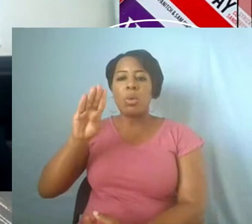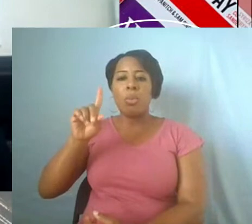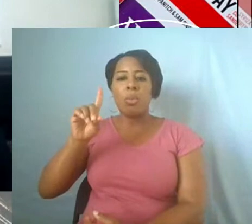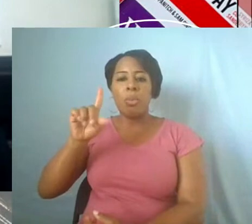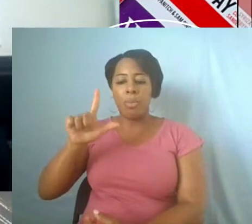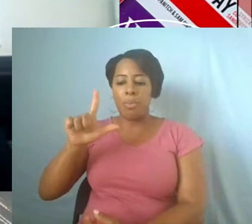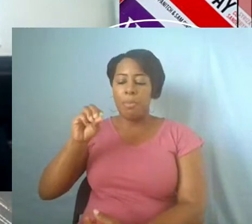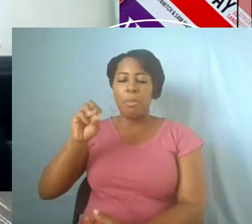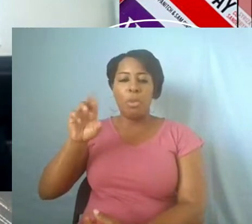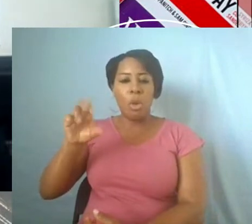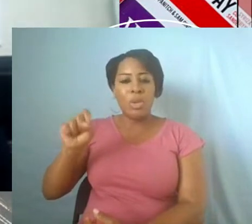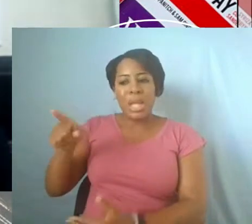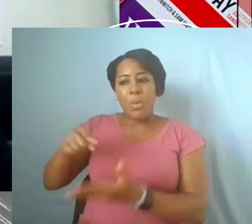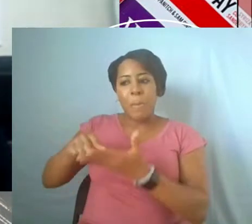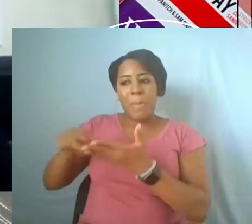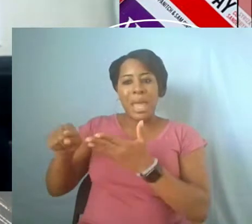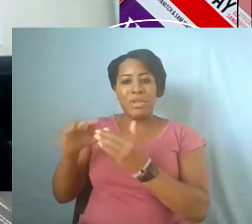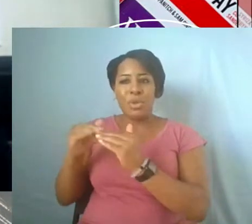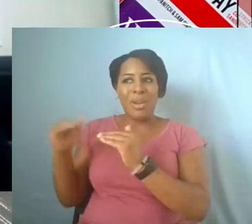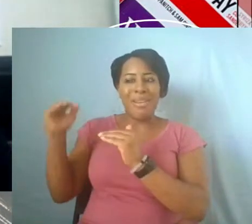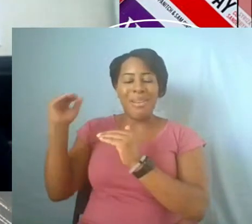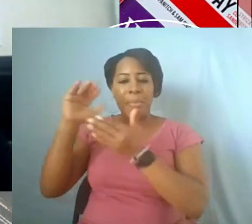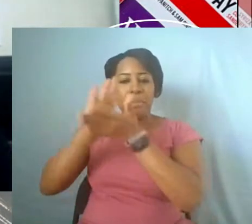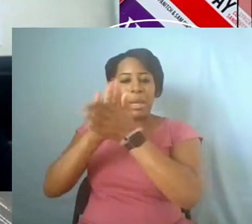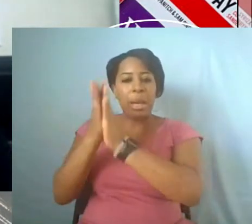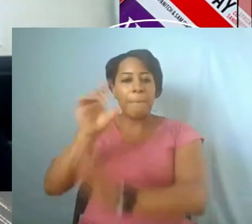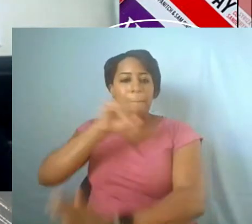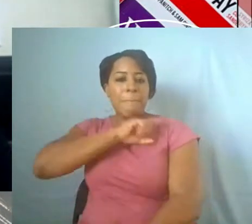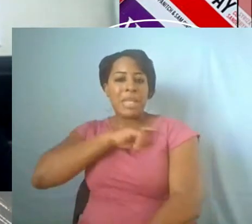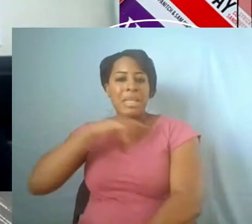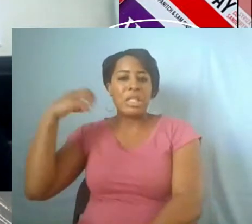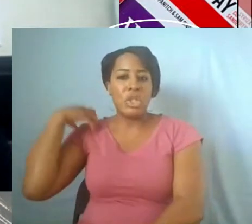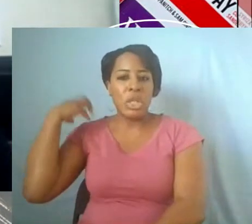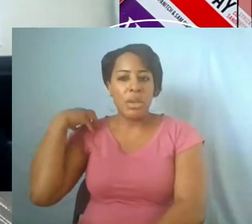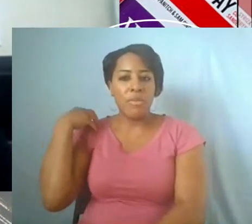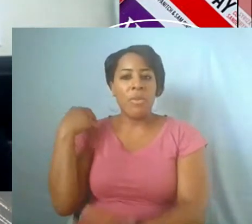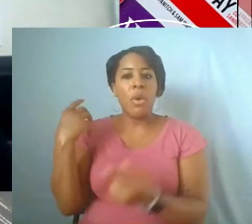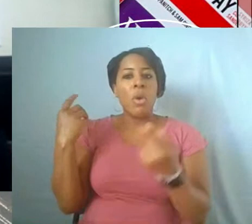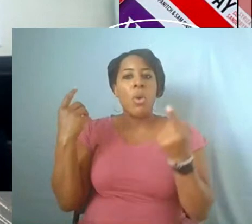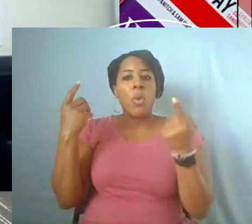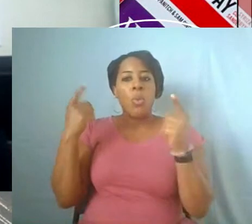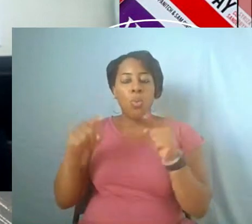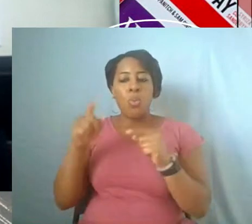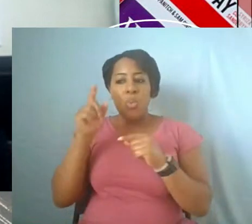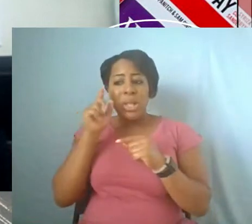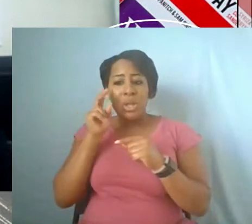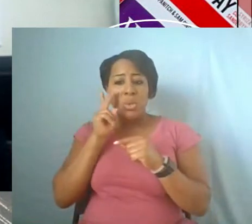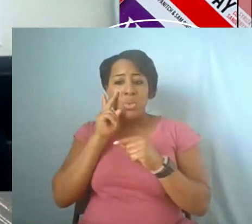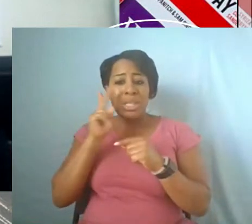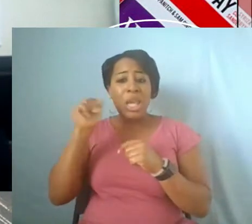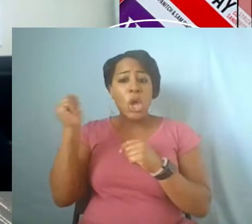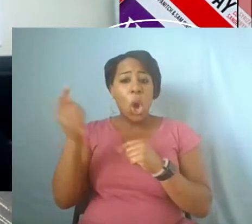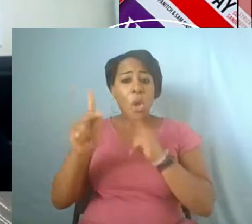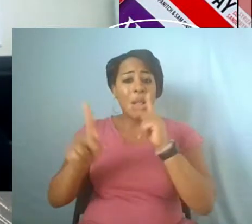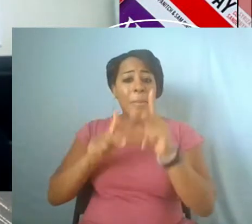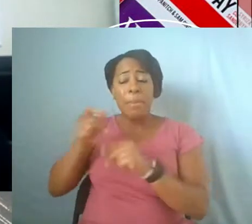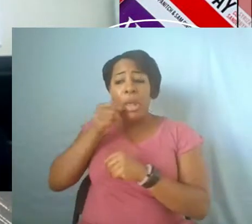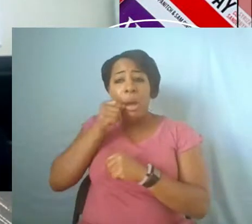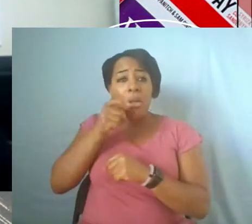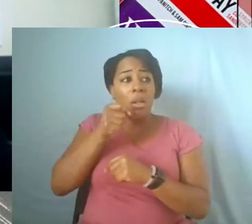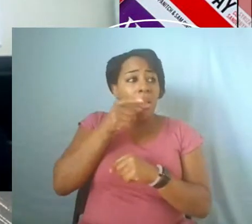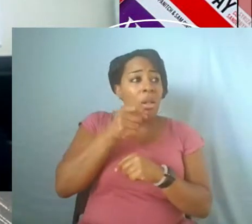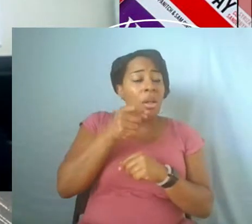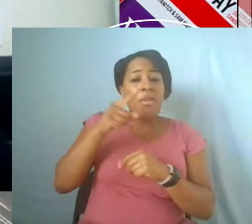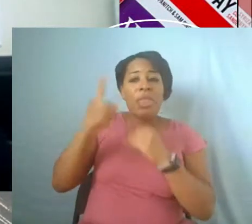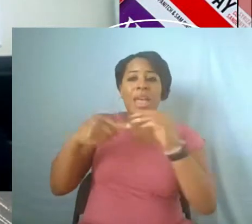or supervisors. Unfortunately, when you look at all the whistleblowers within the police department, they have all been fired. One was chased